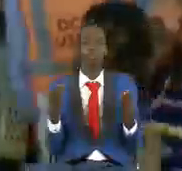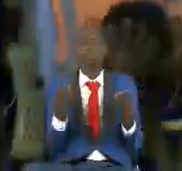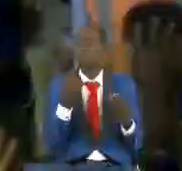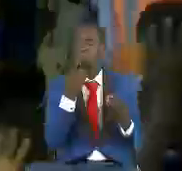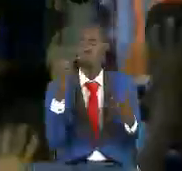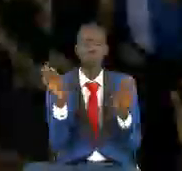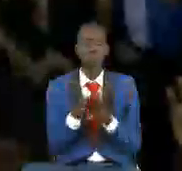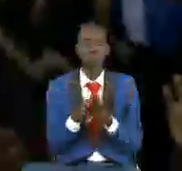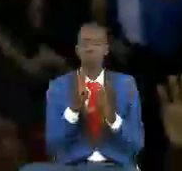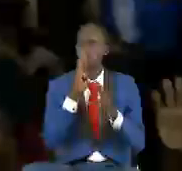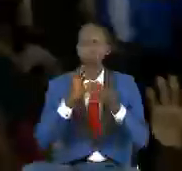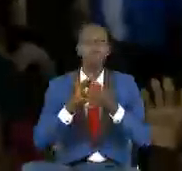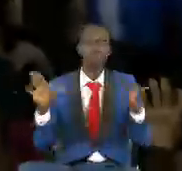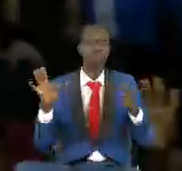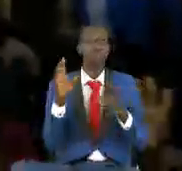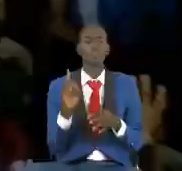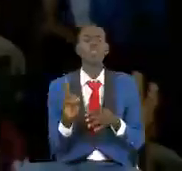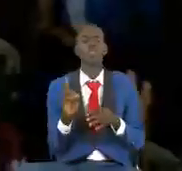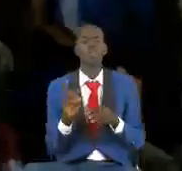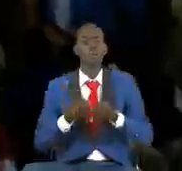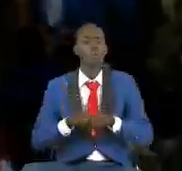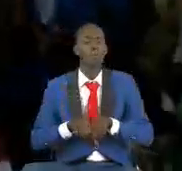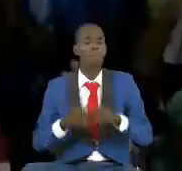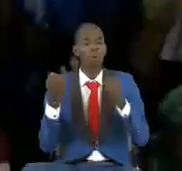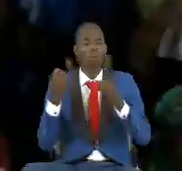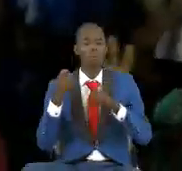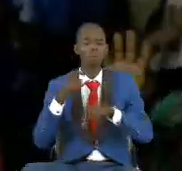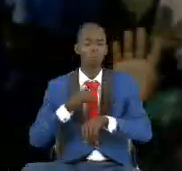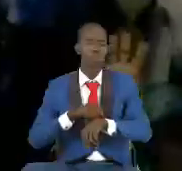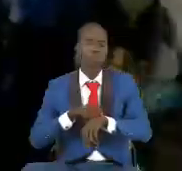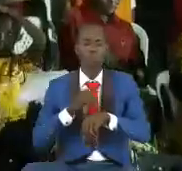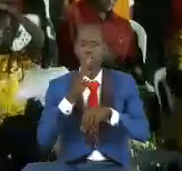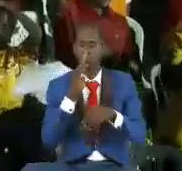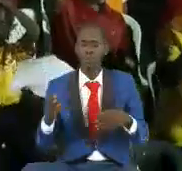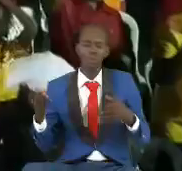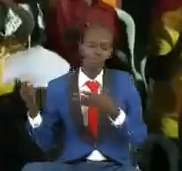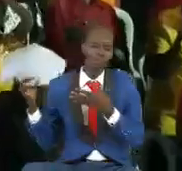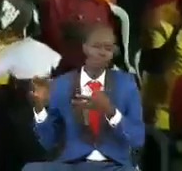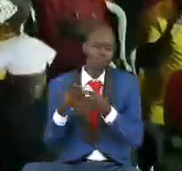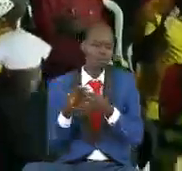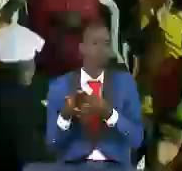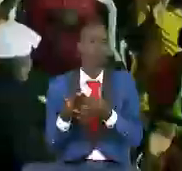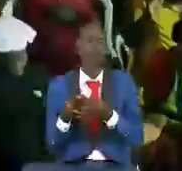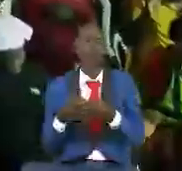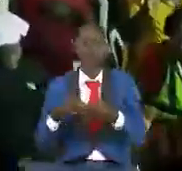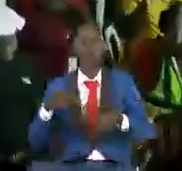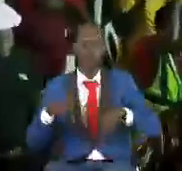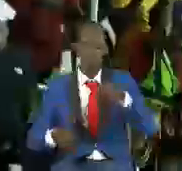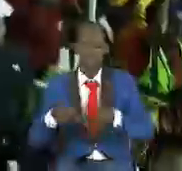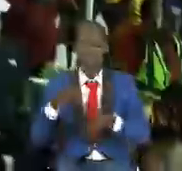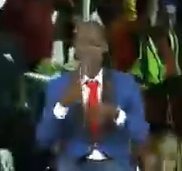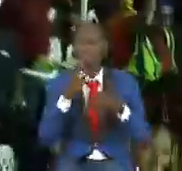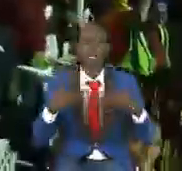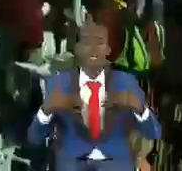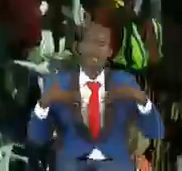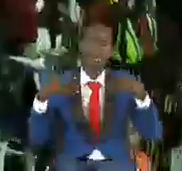be loosed. Broken bones, be mended. Paralysis, be healed.